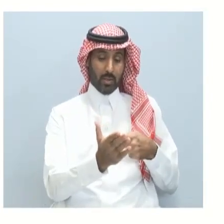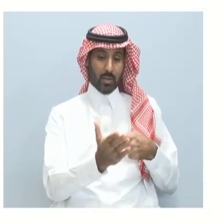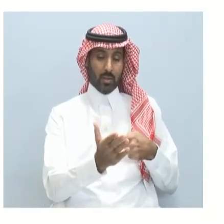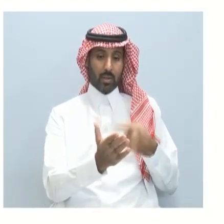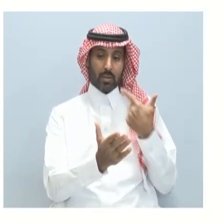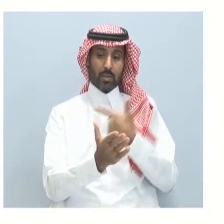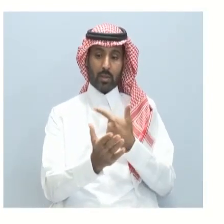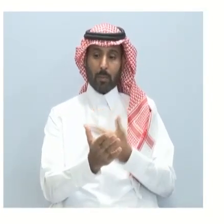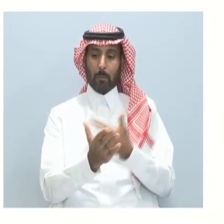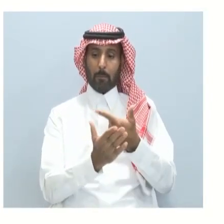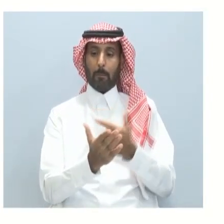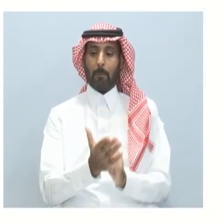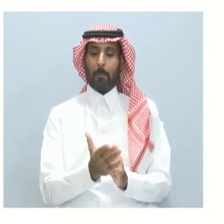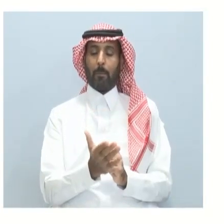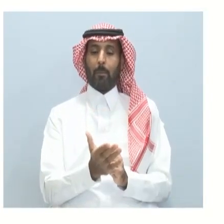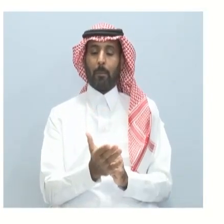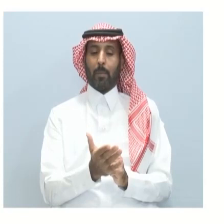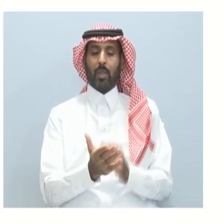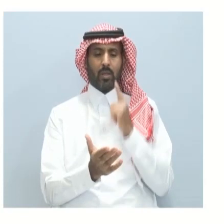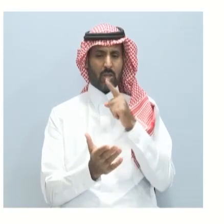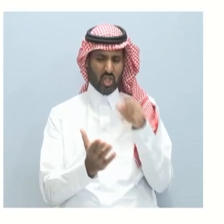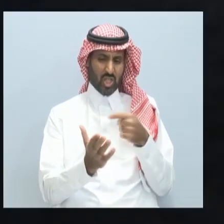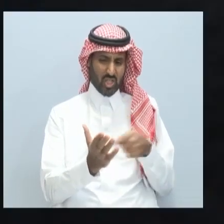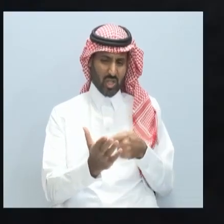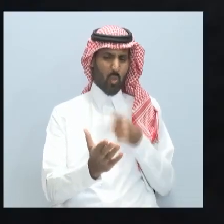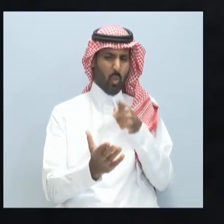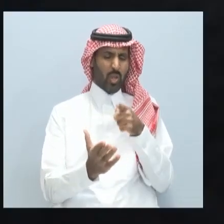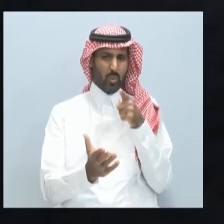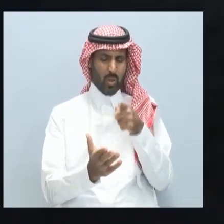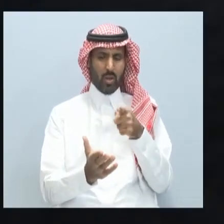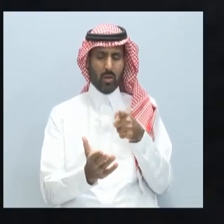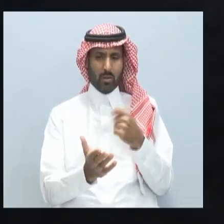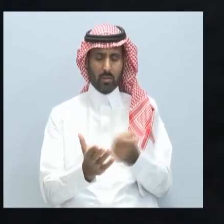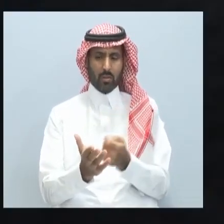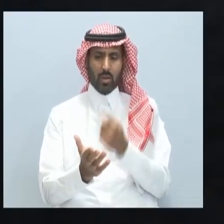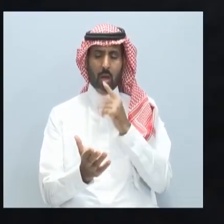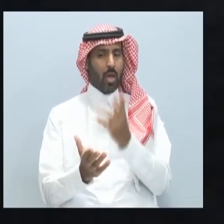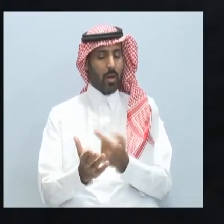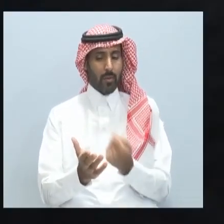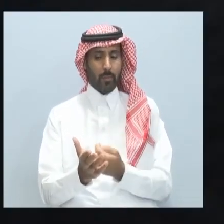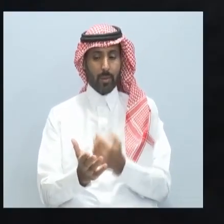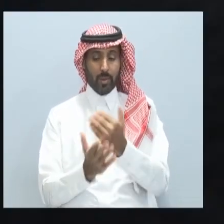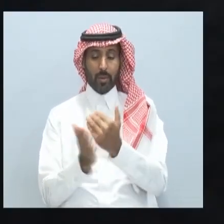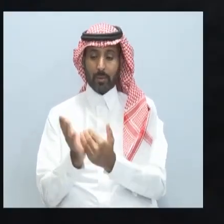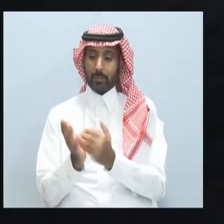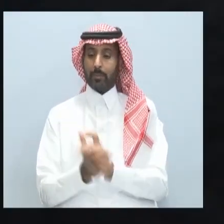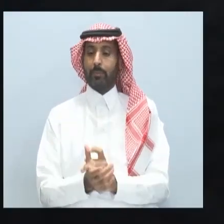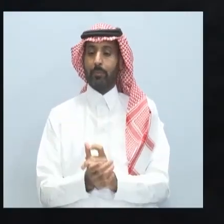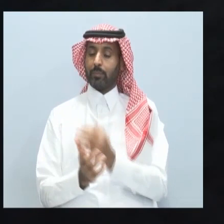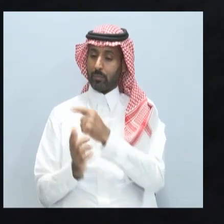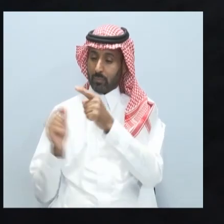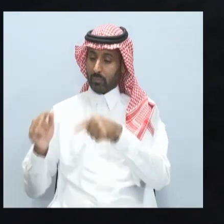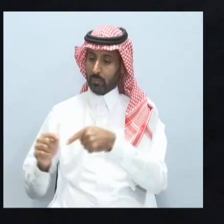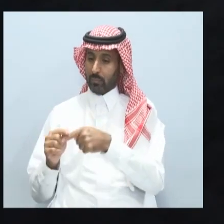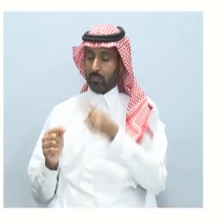the rubric here, just to check what we are or how we wrote our essay actually. Now we